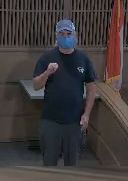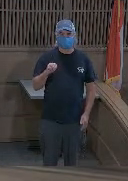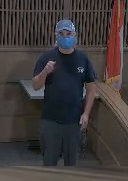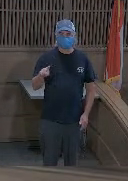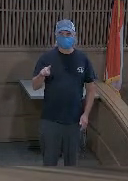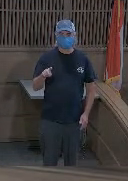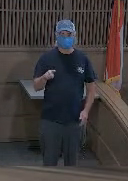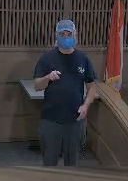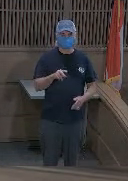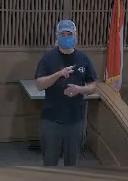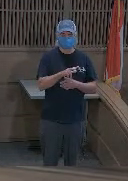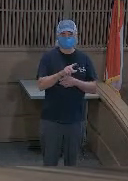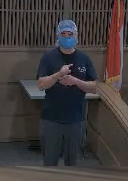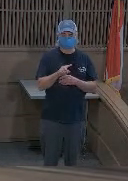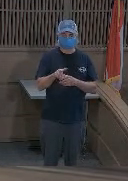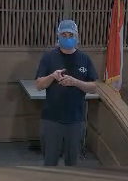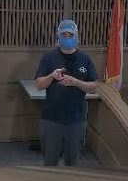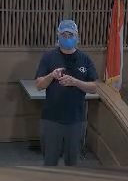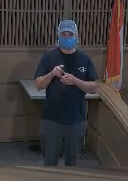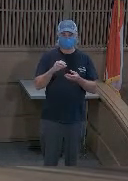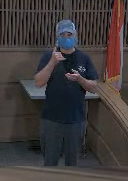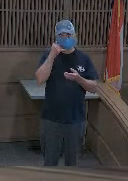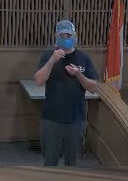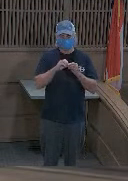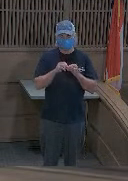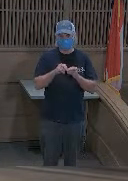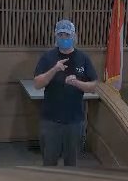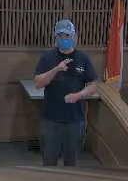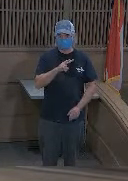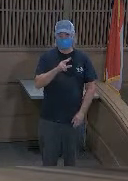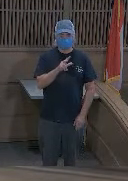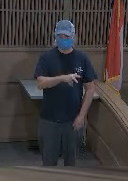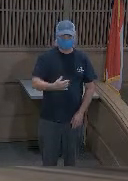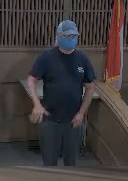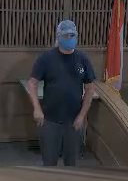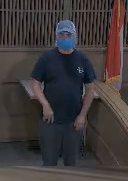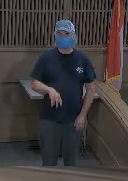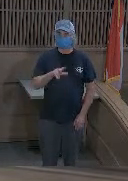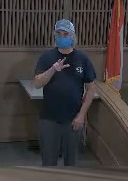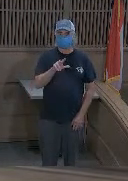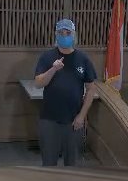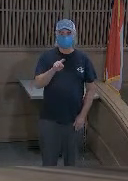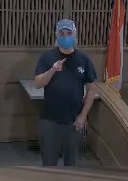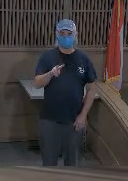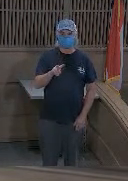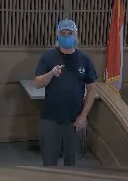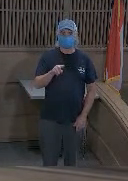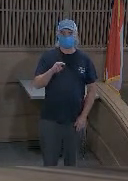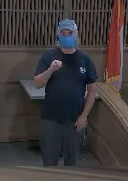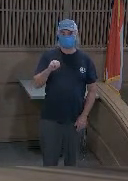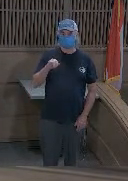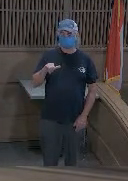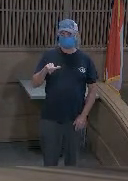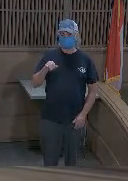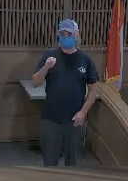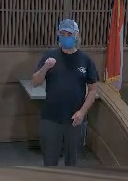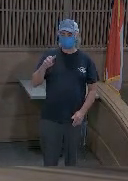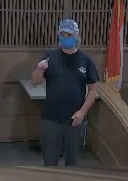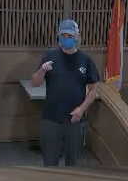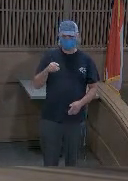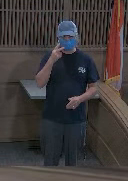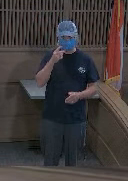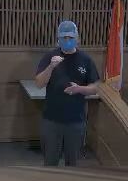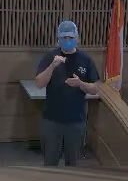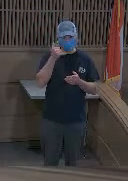been repeated around the state and around the country. Take advantage of what we have. Last March and April and May and